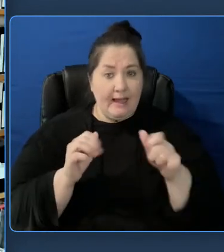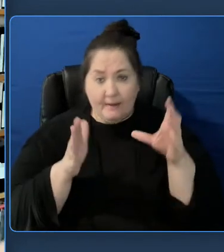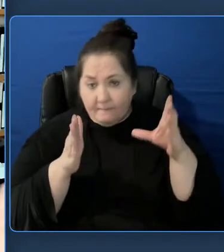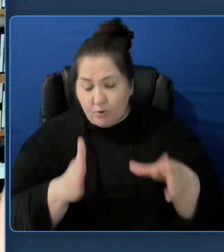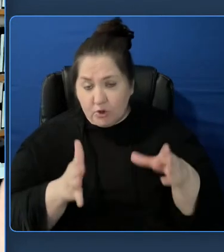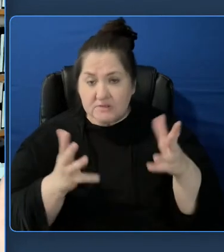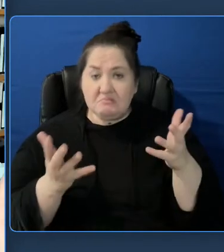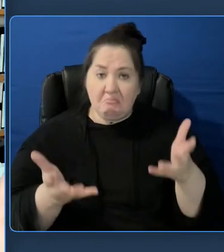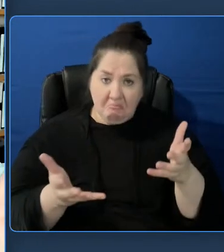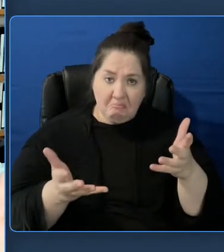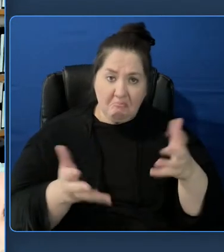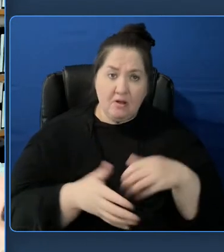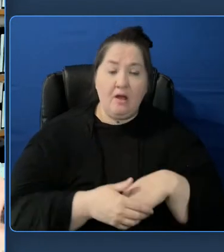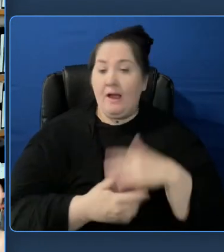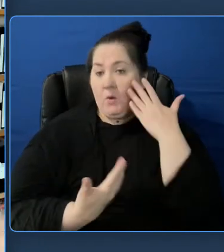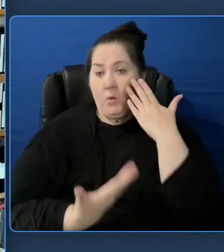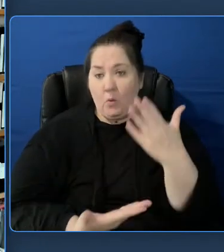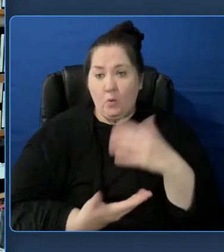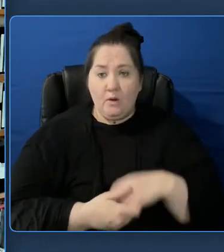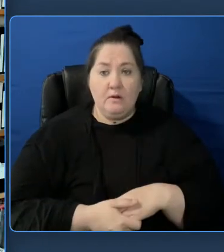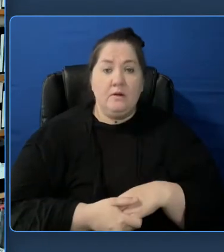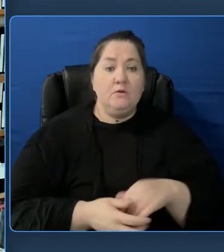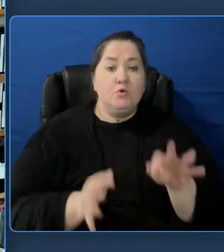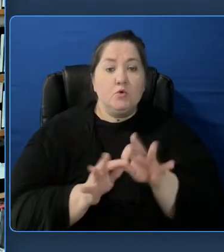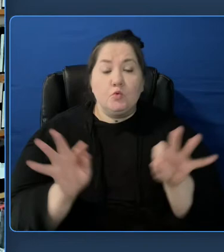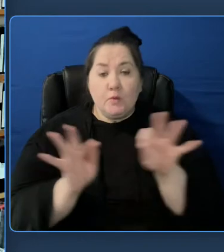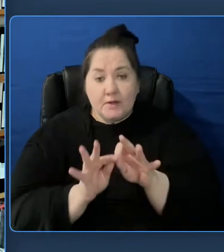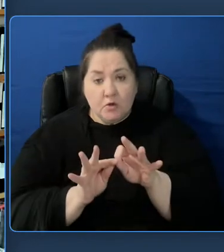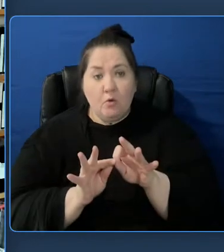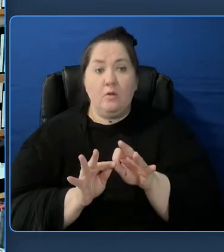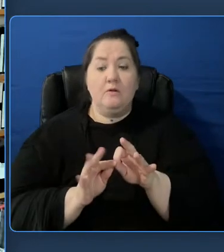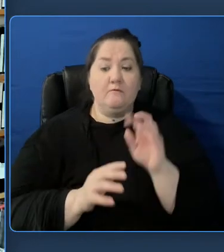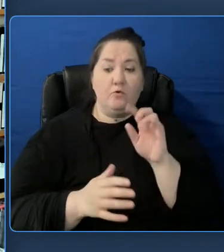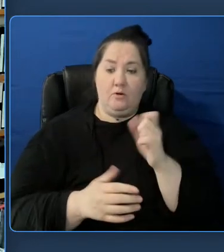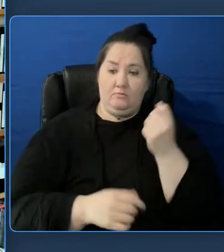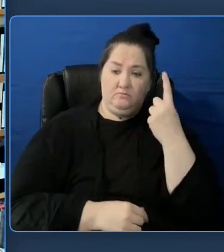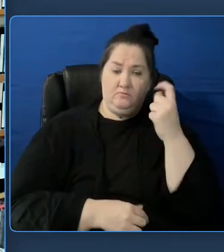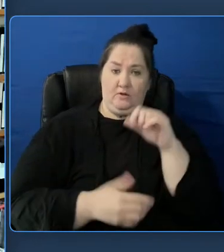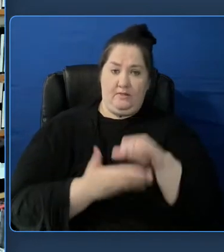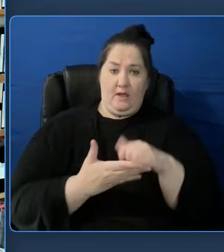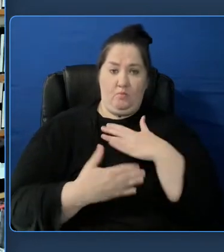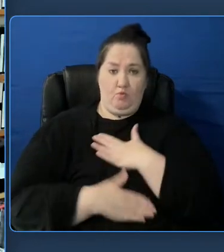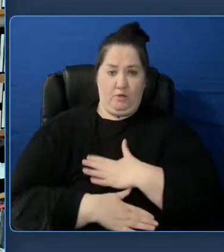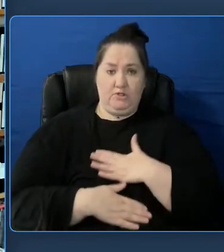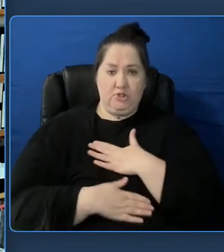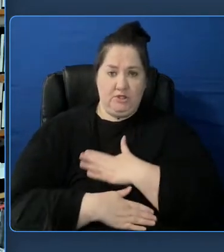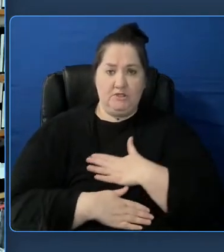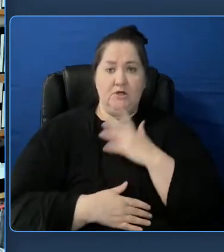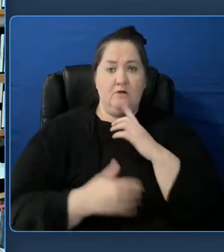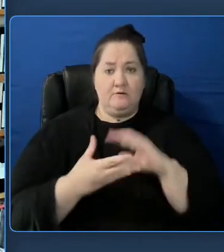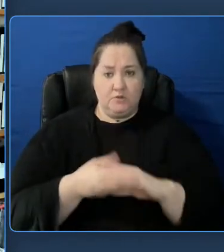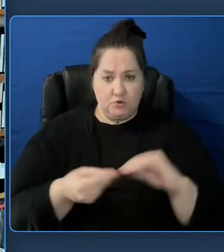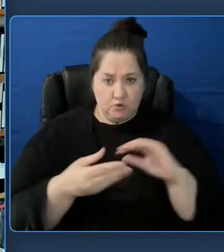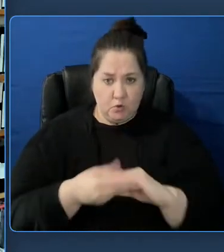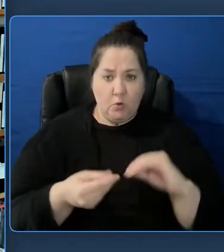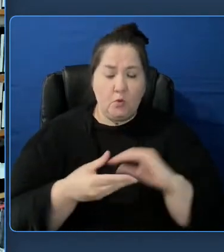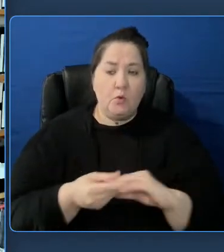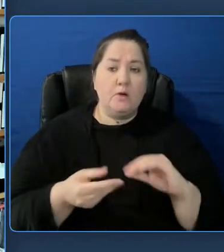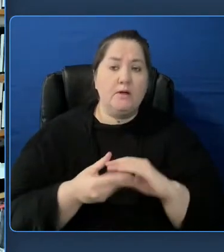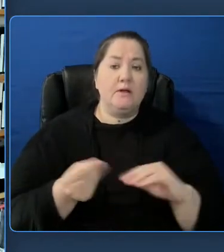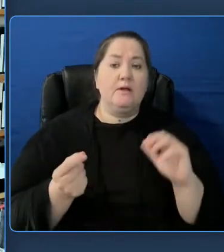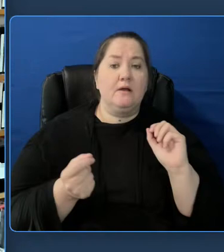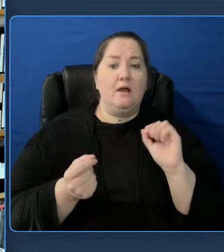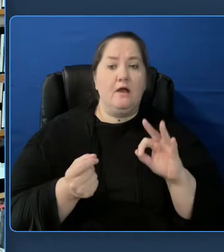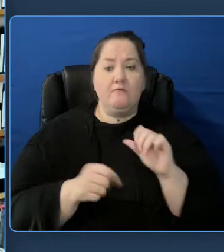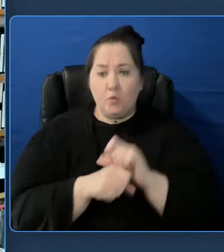person? I don't know. Is it critical to that understanding and appreciation of the story,